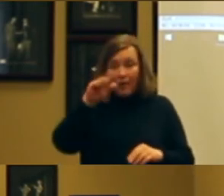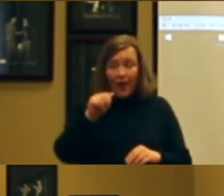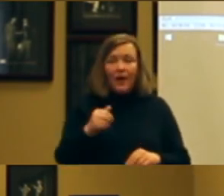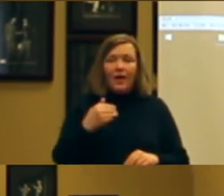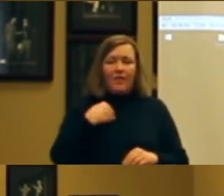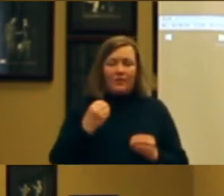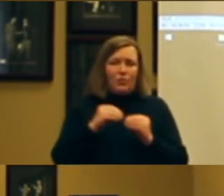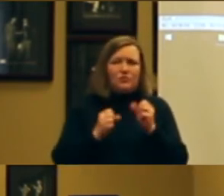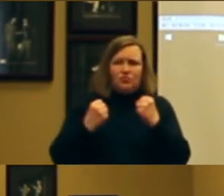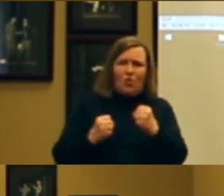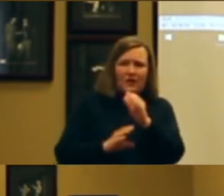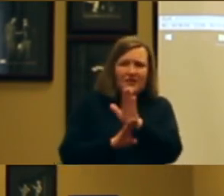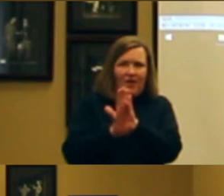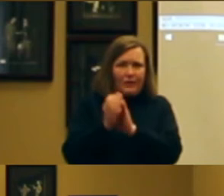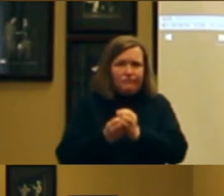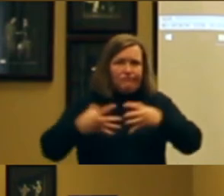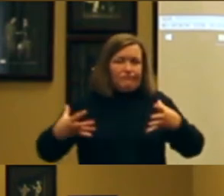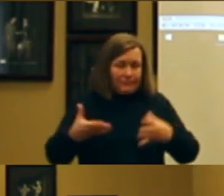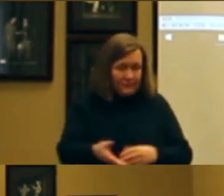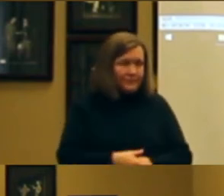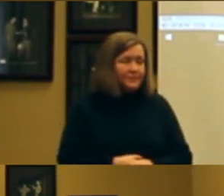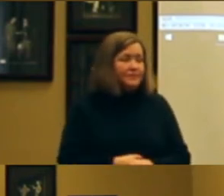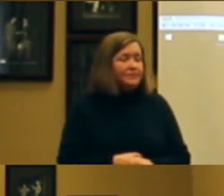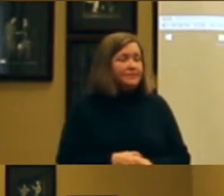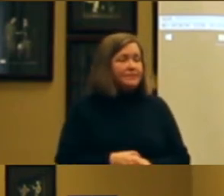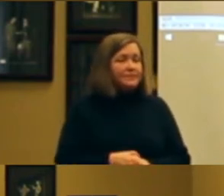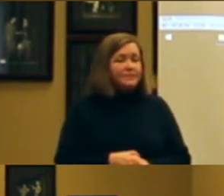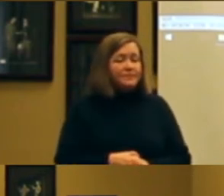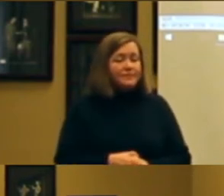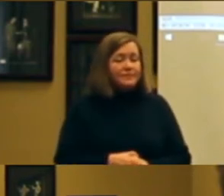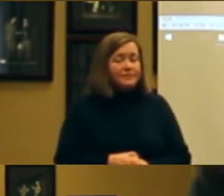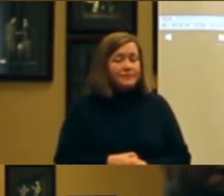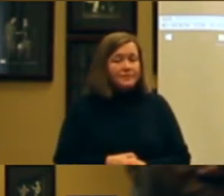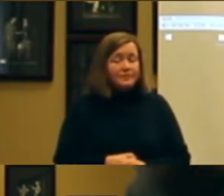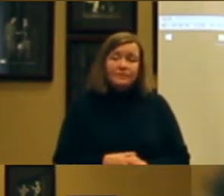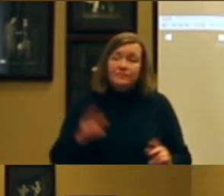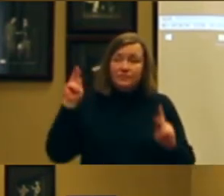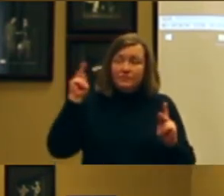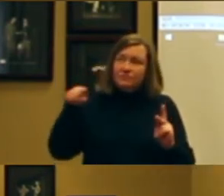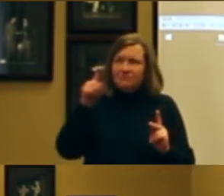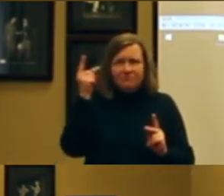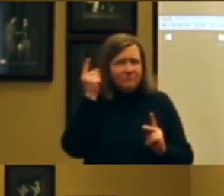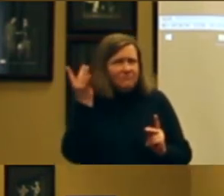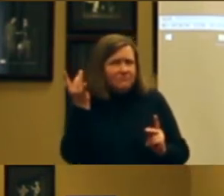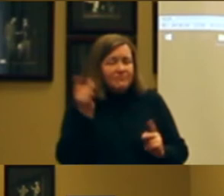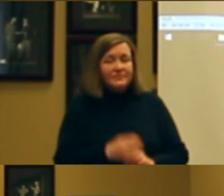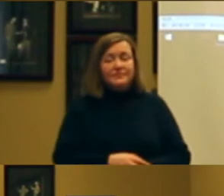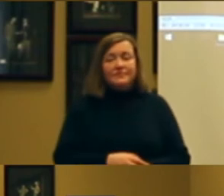strongest development. people would wonder, why is